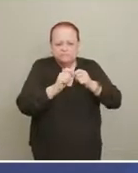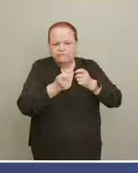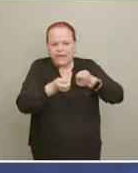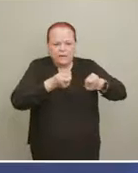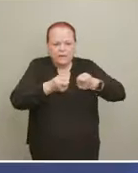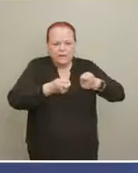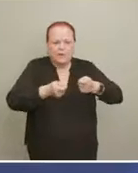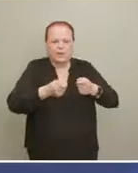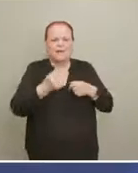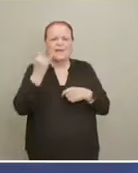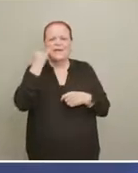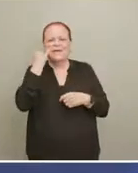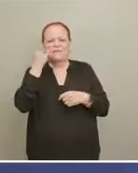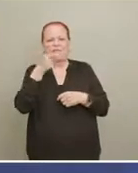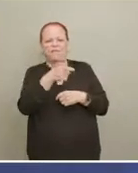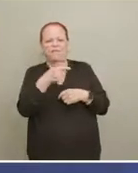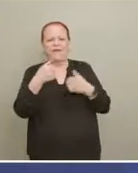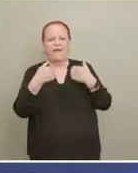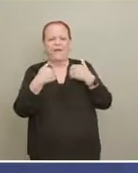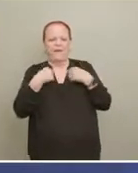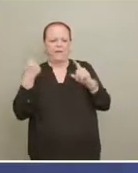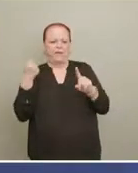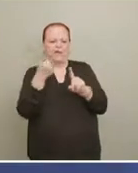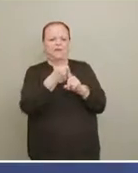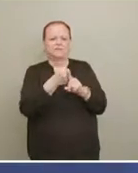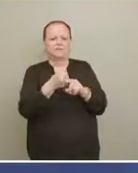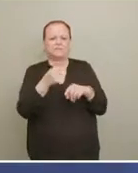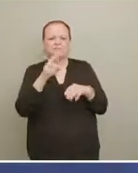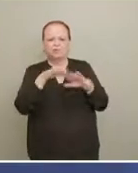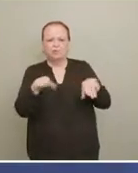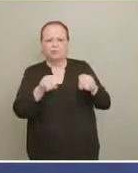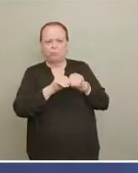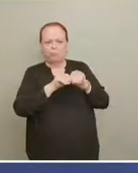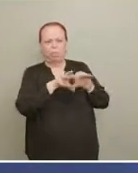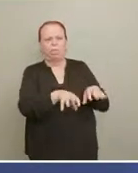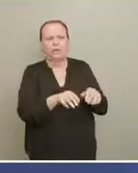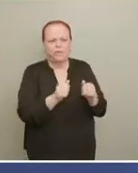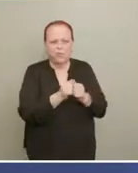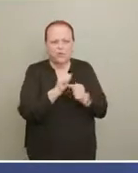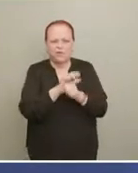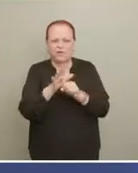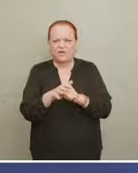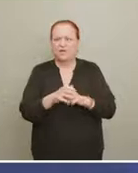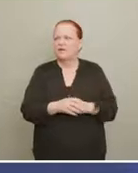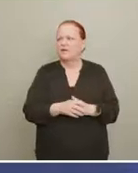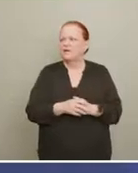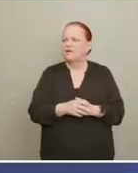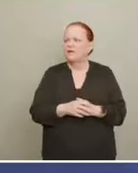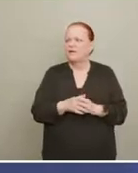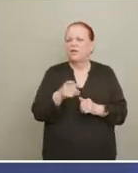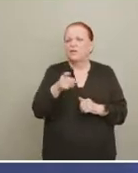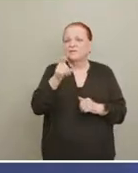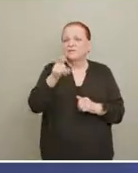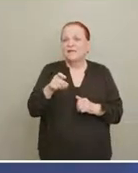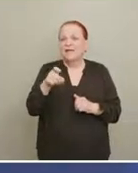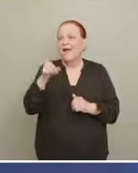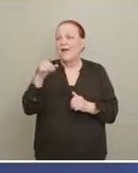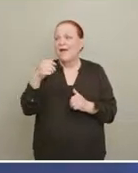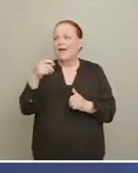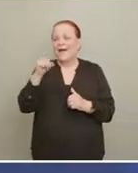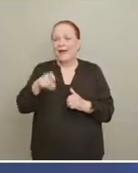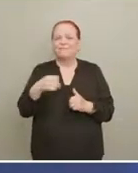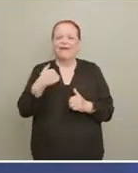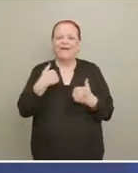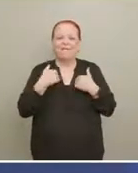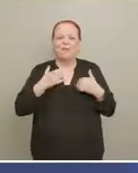or cluster cases. So, yes, you're still going to have to pay for my staff to do that kind of work. So thank you for your support,